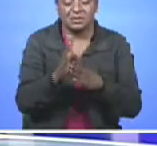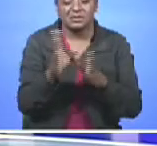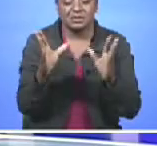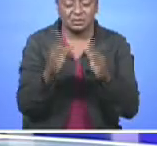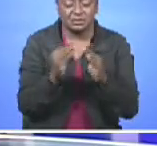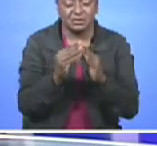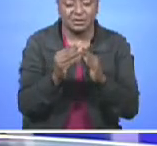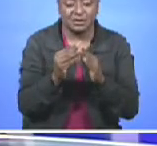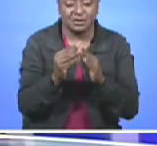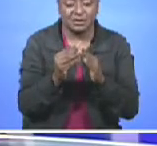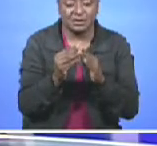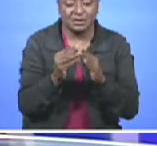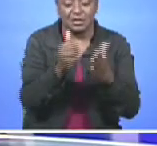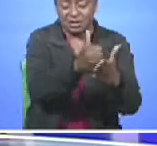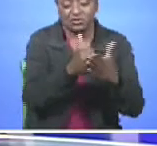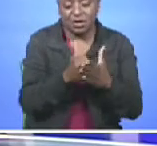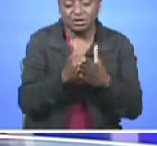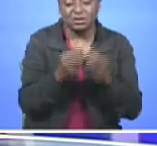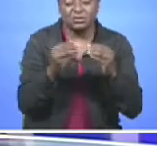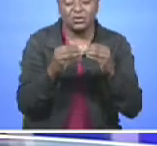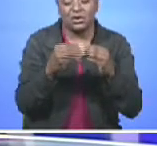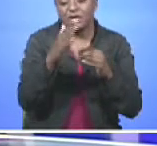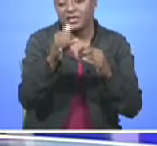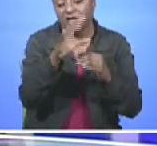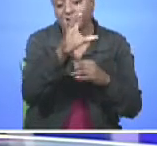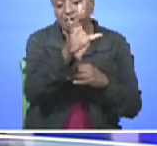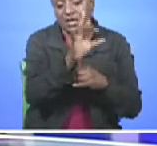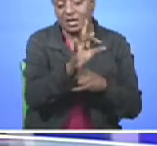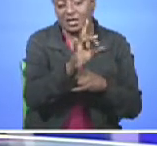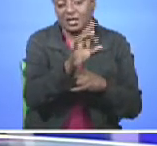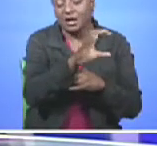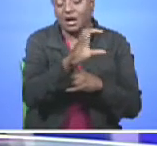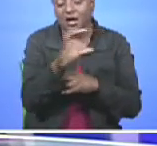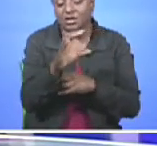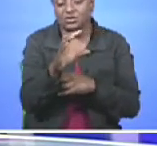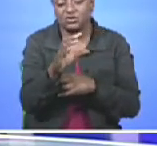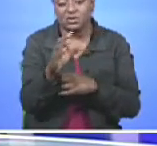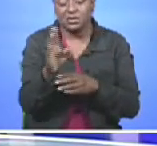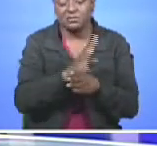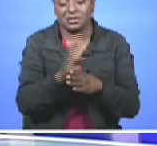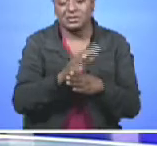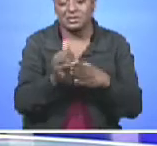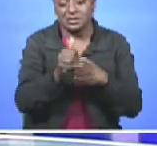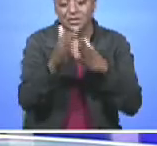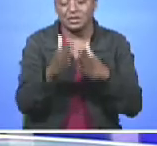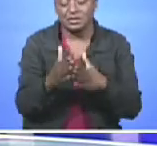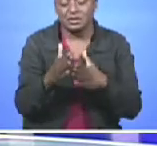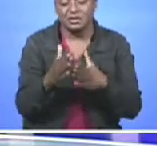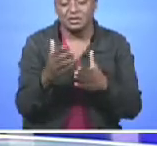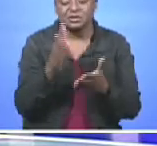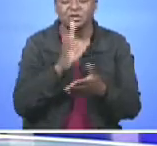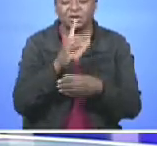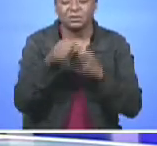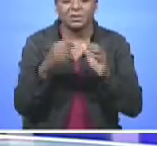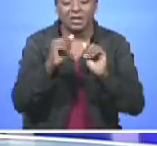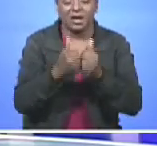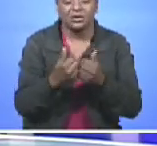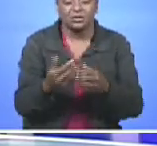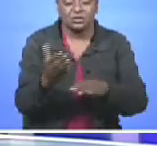800 CEOs and business leaders throughout the Commonwealth, featured dialogue on how to boost intra-Commonwealth